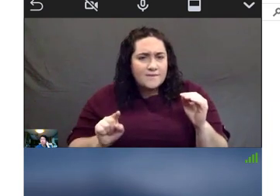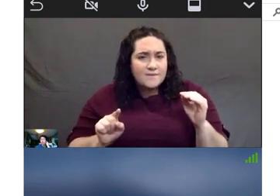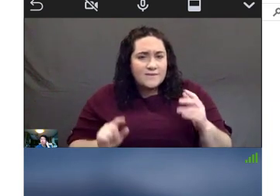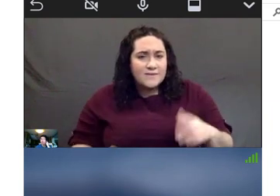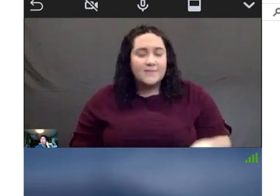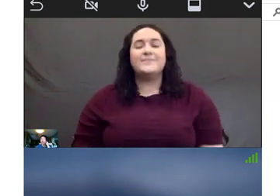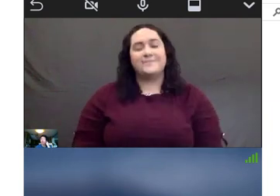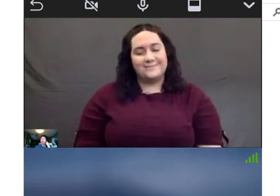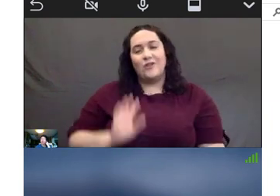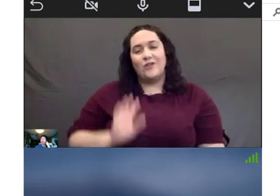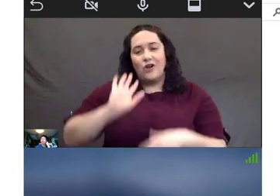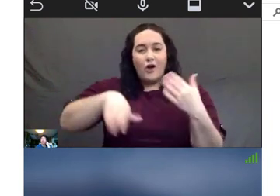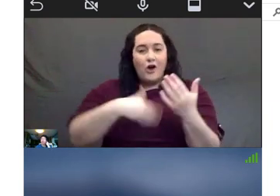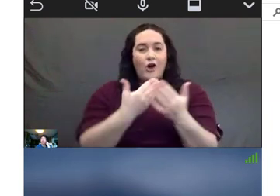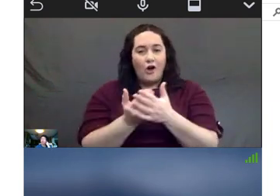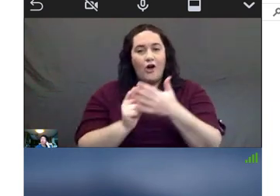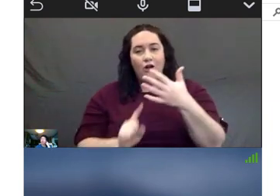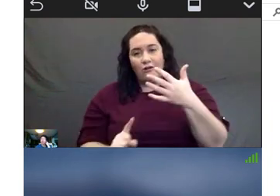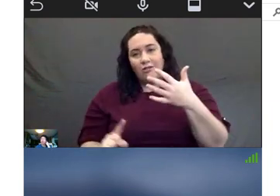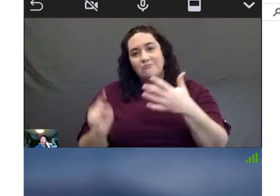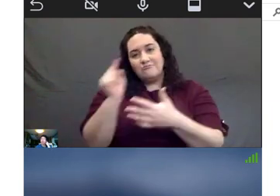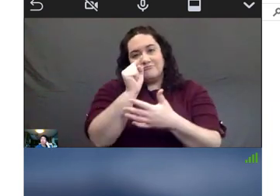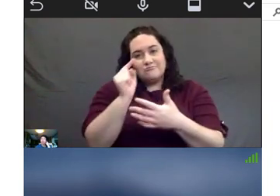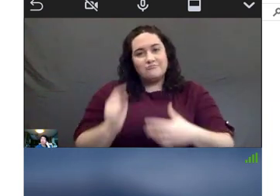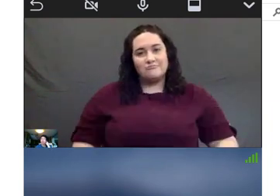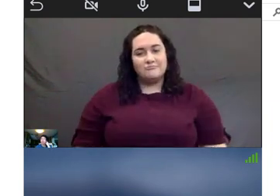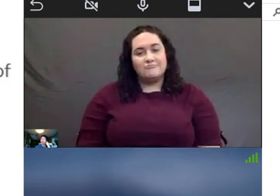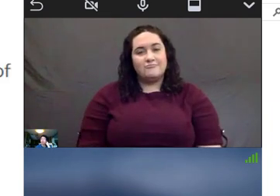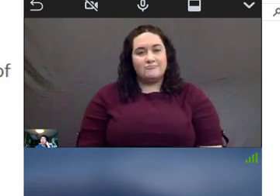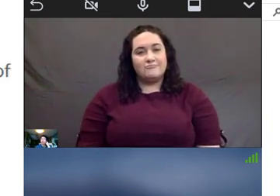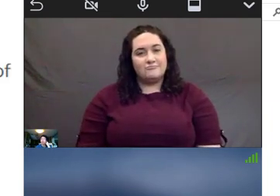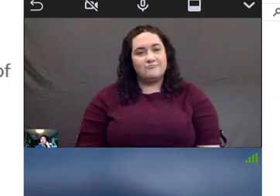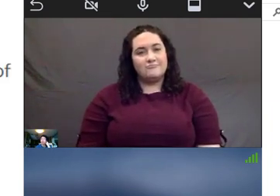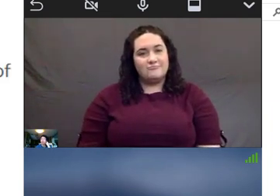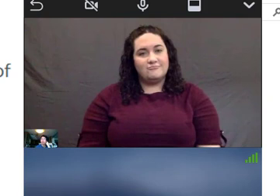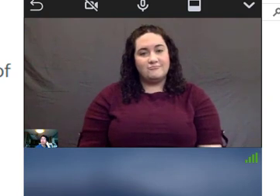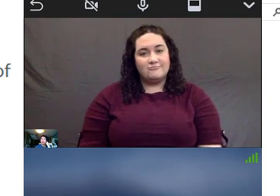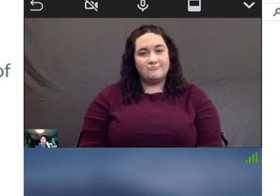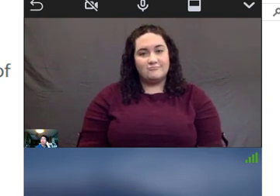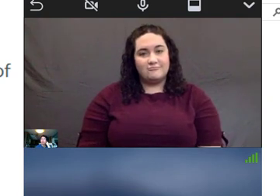convection coefficients. So the answer here is all of the above.